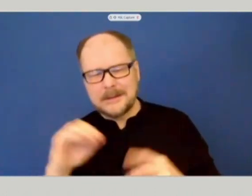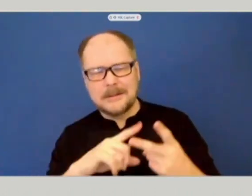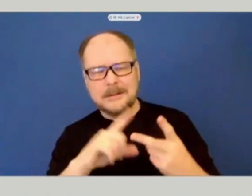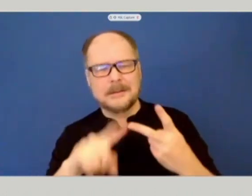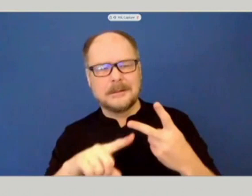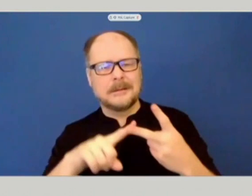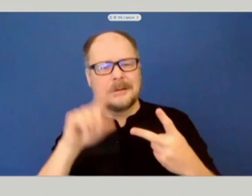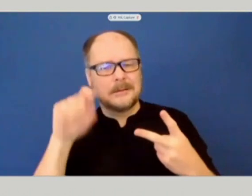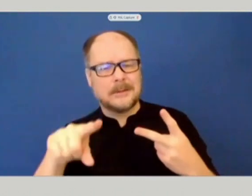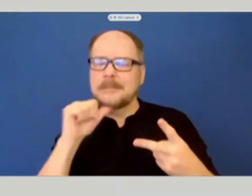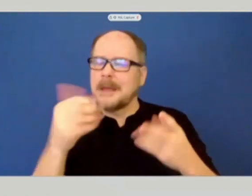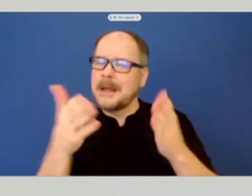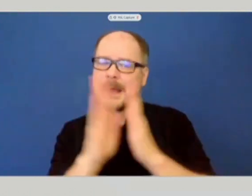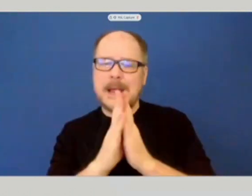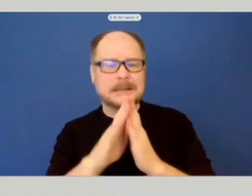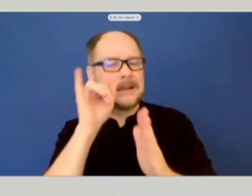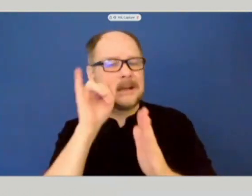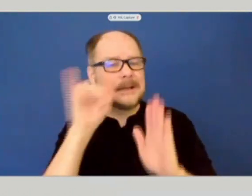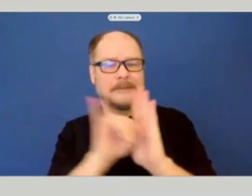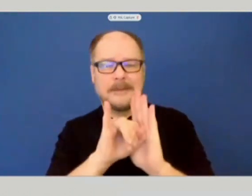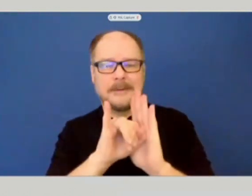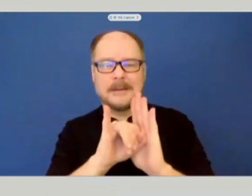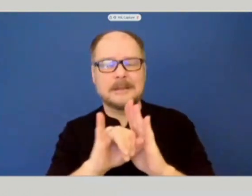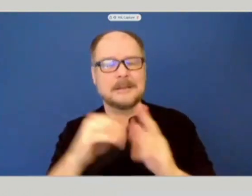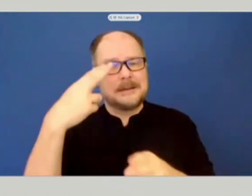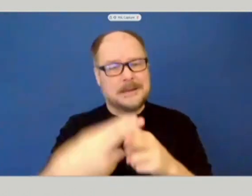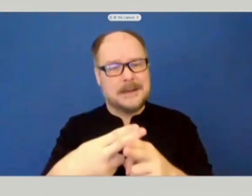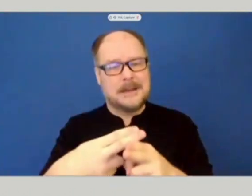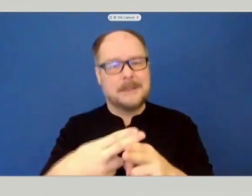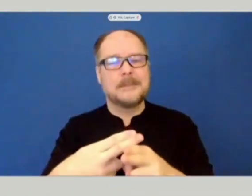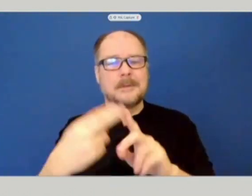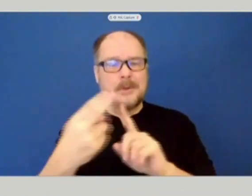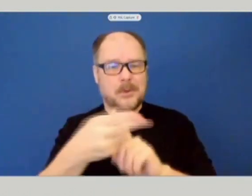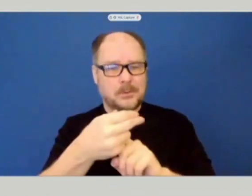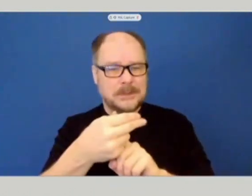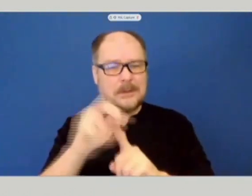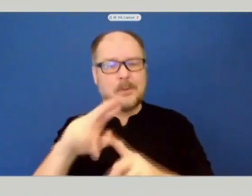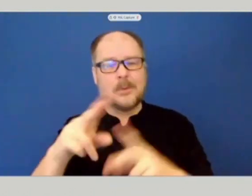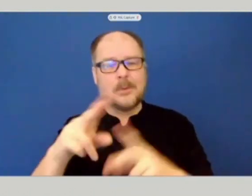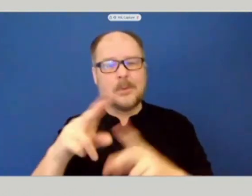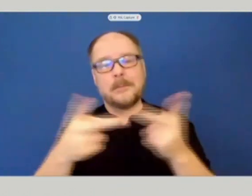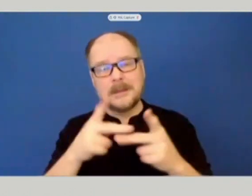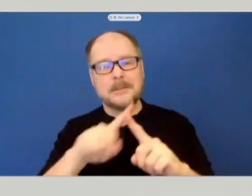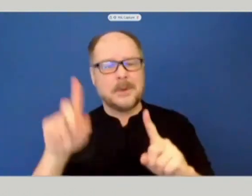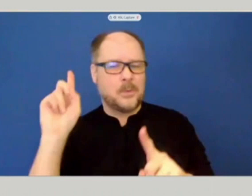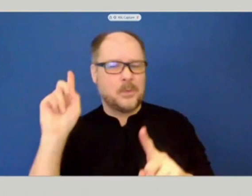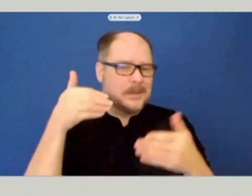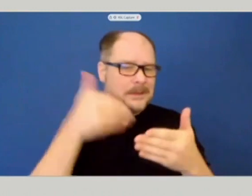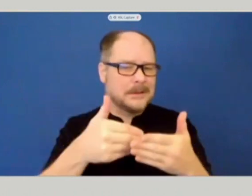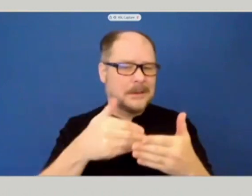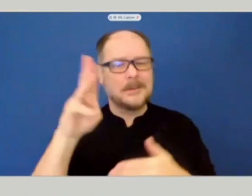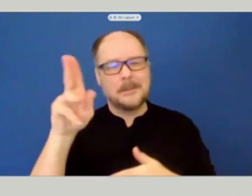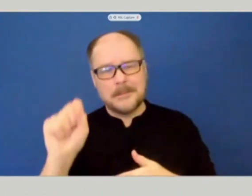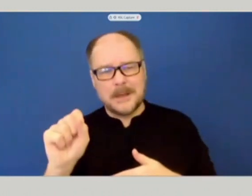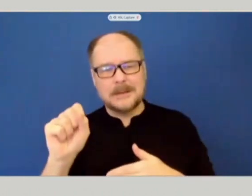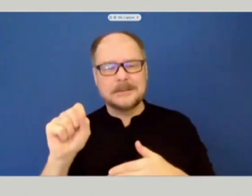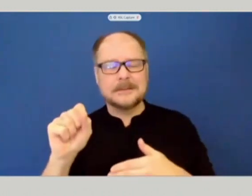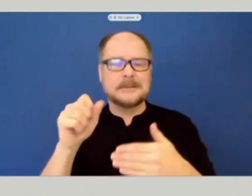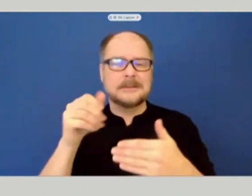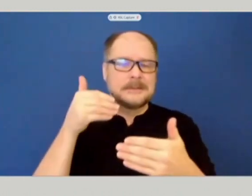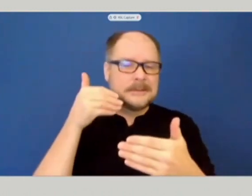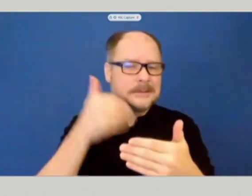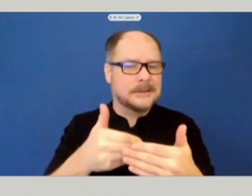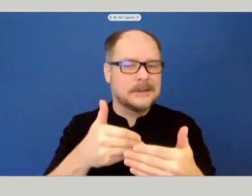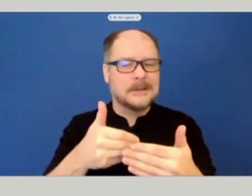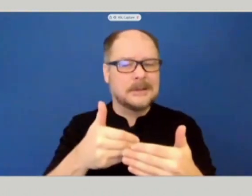you to identify the location of the hotel, but can you kind of provide some context of what it's near? Is it near a bus line? Is it near like a big